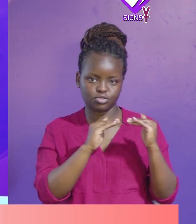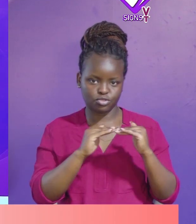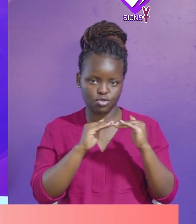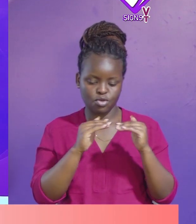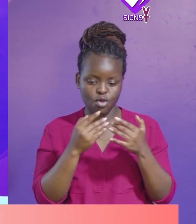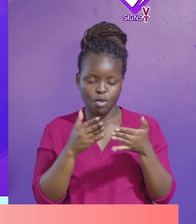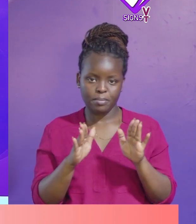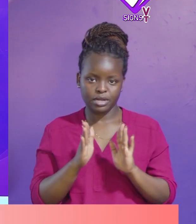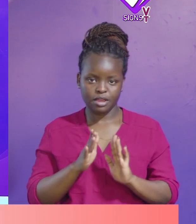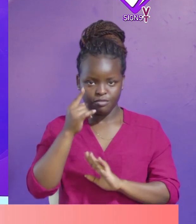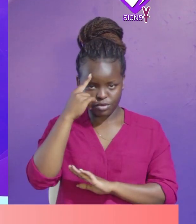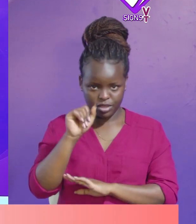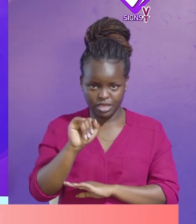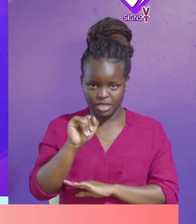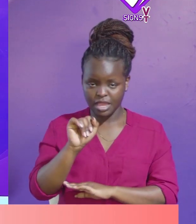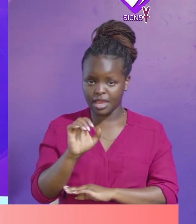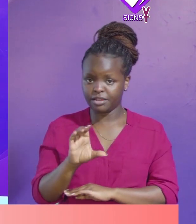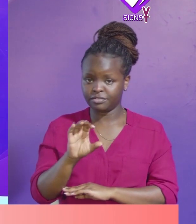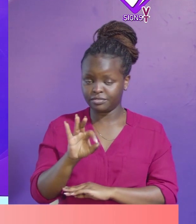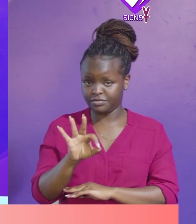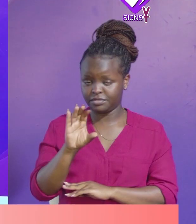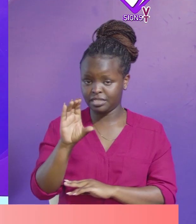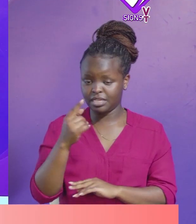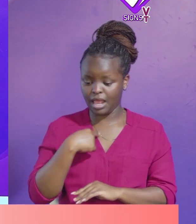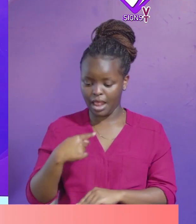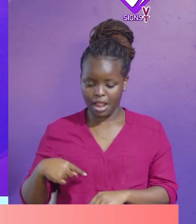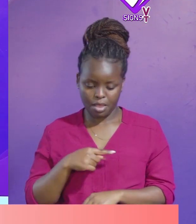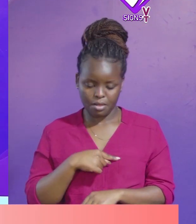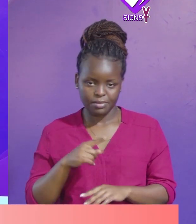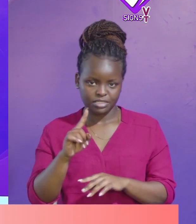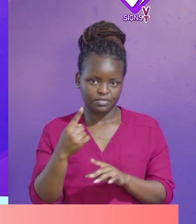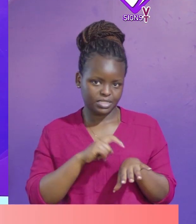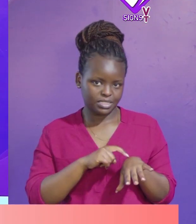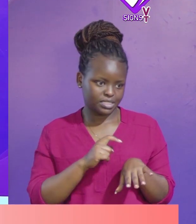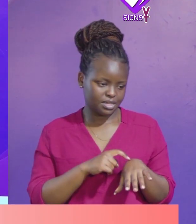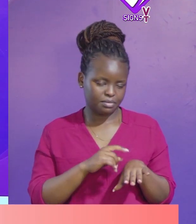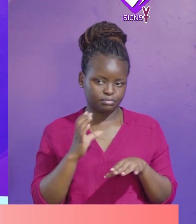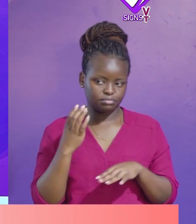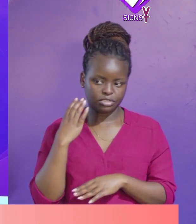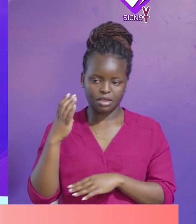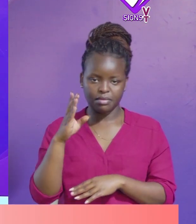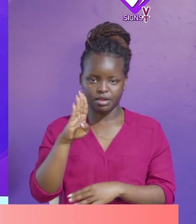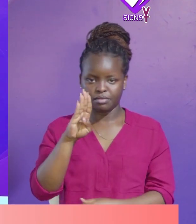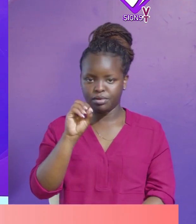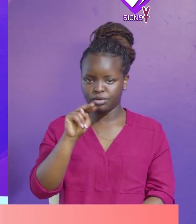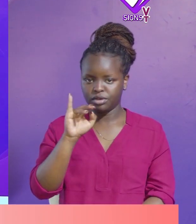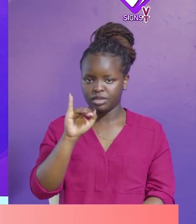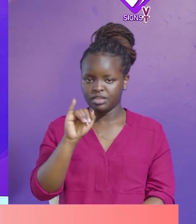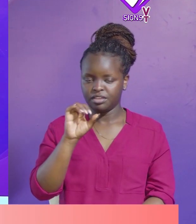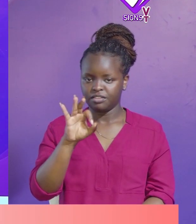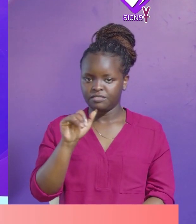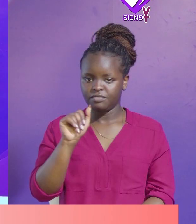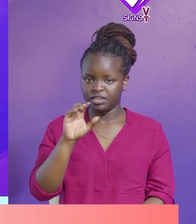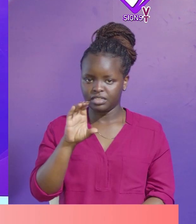opener for AFC Leopards, and it was the first time that their chairman, Boniface Ambani, was in charge of the